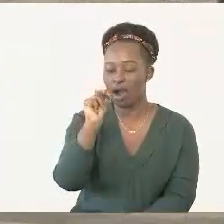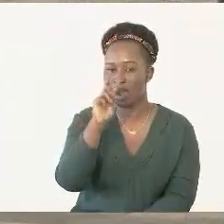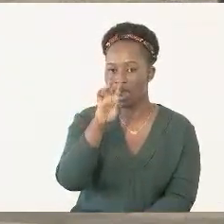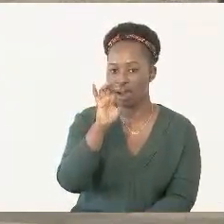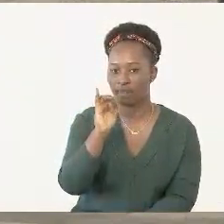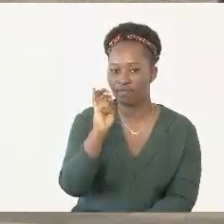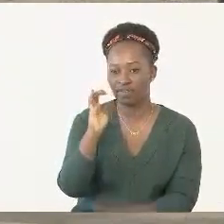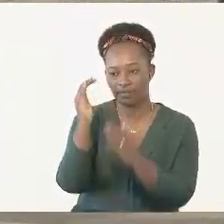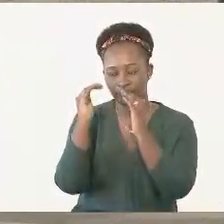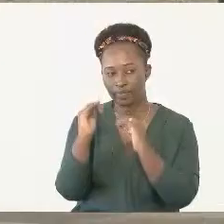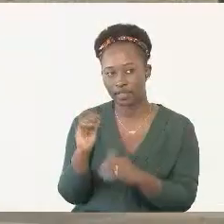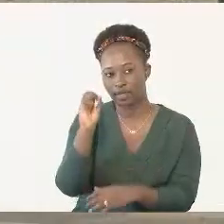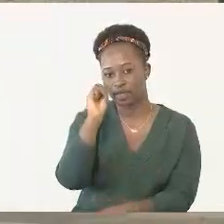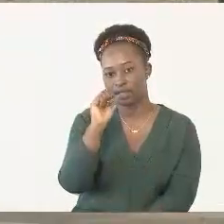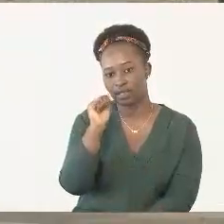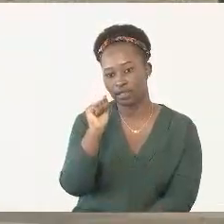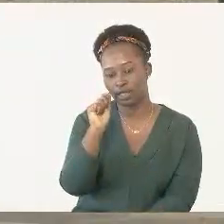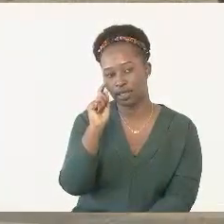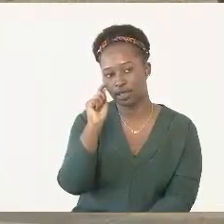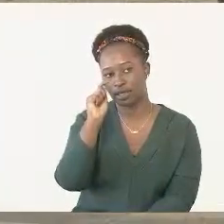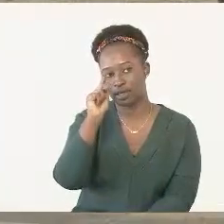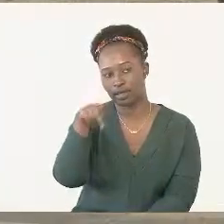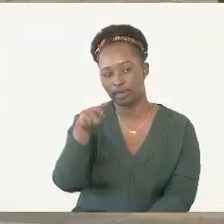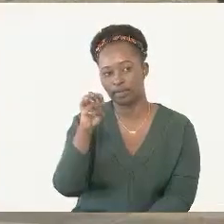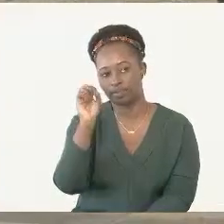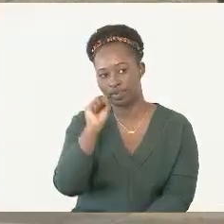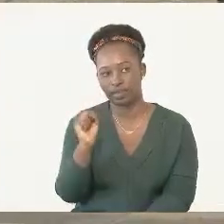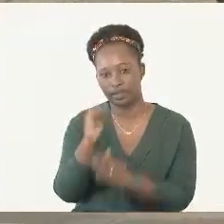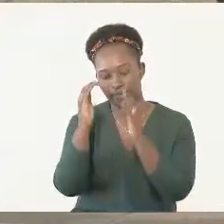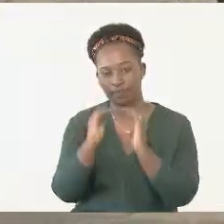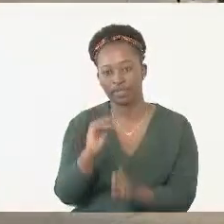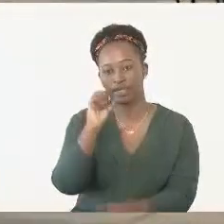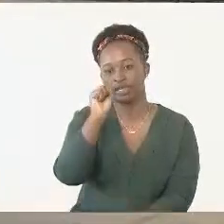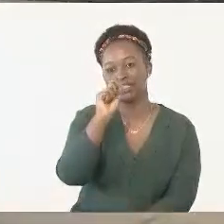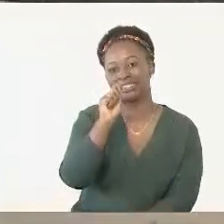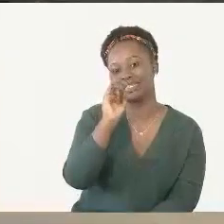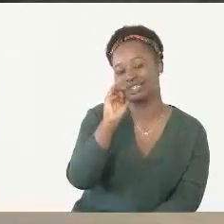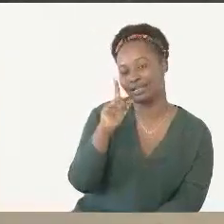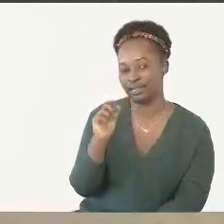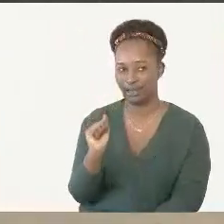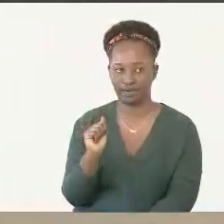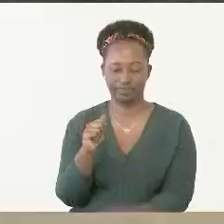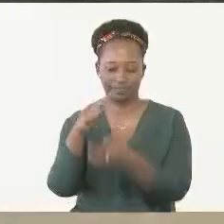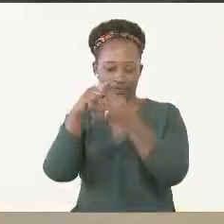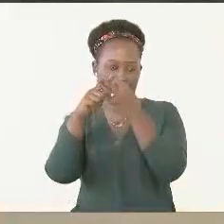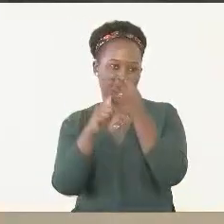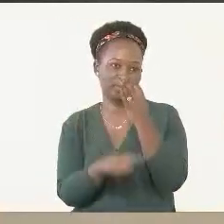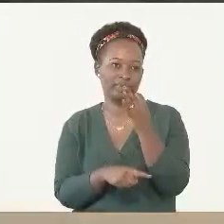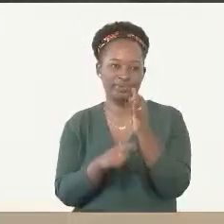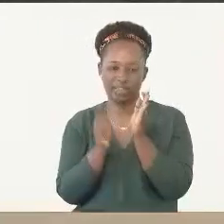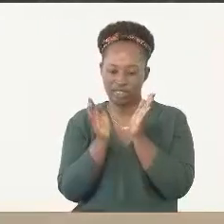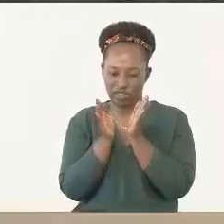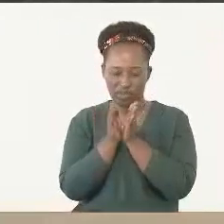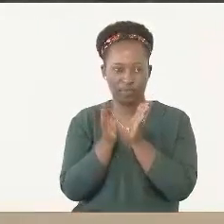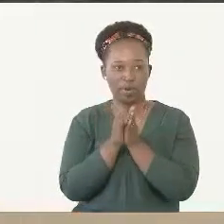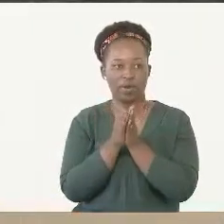are other names that can be used to mean our 3 small bones in